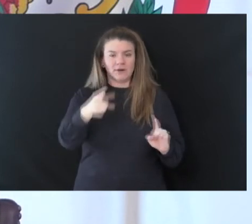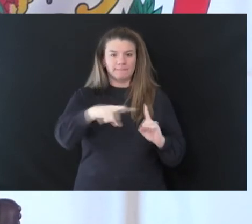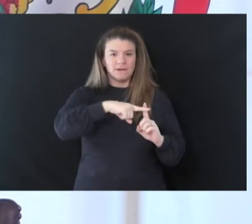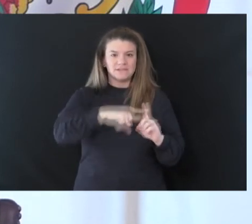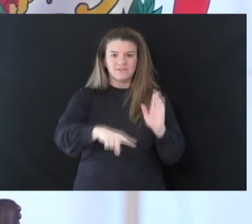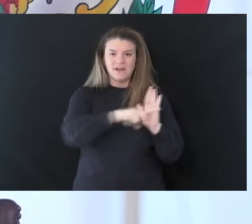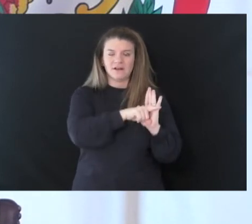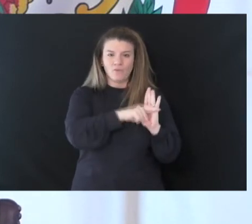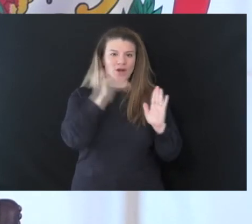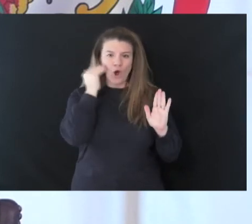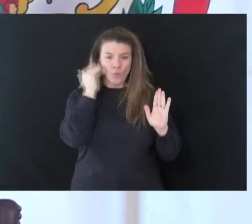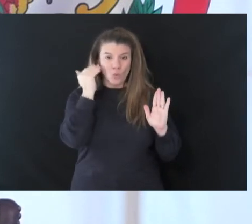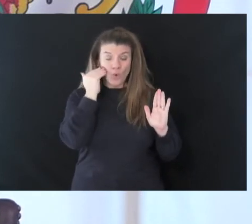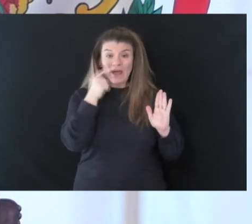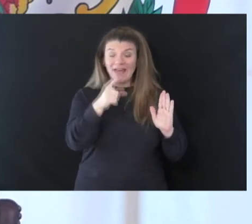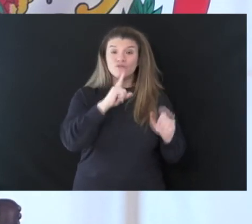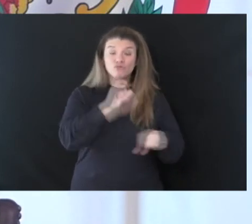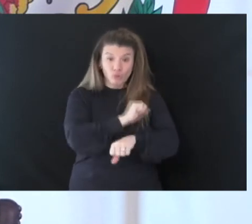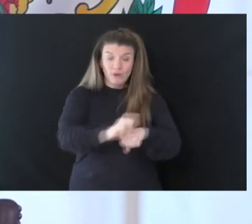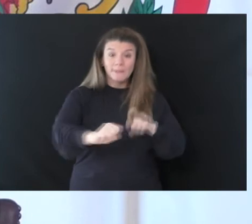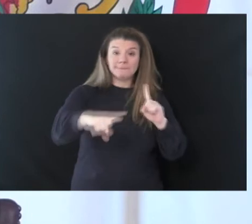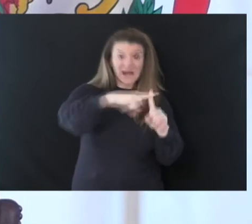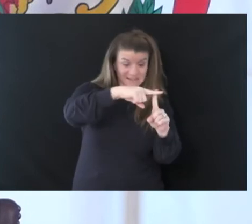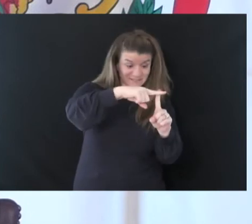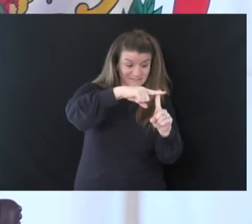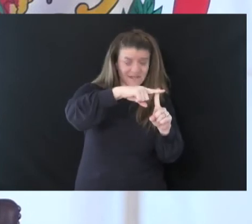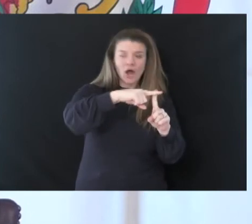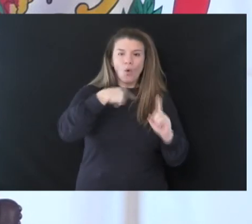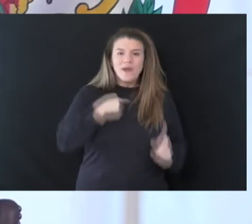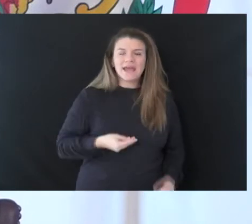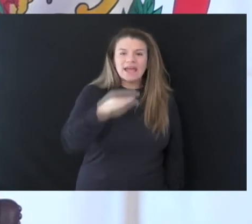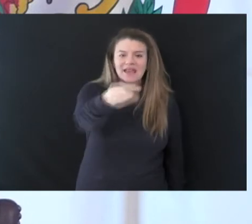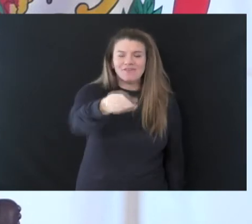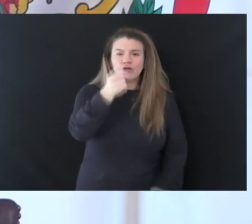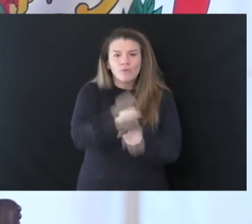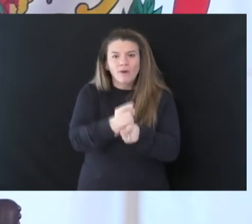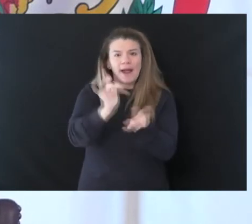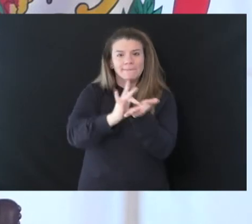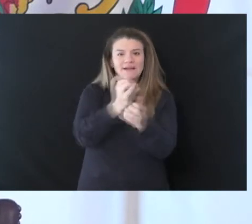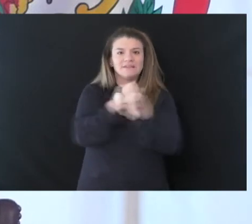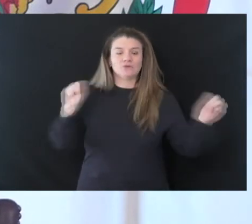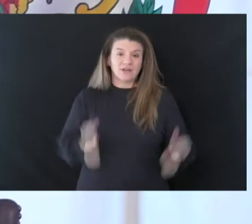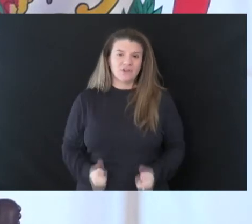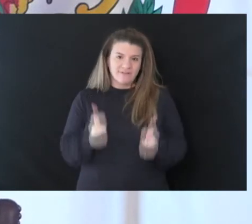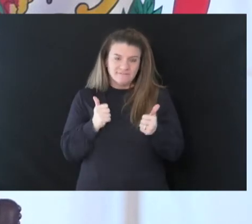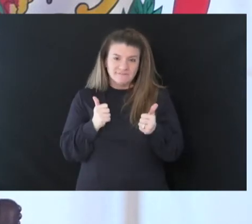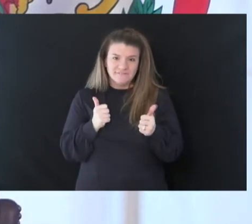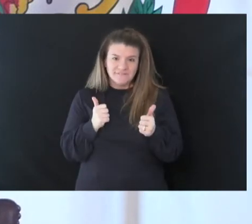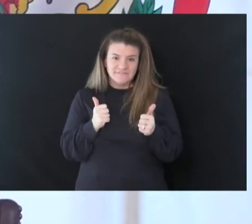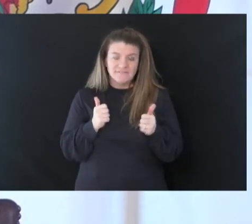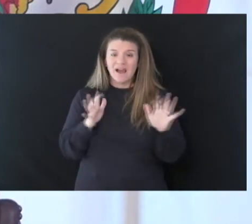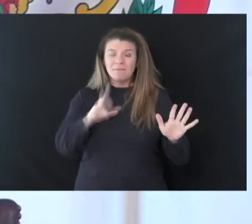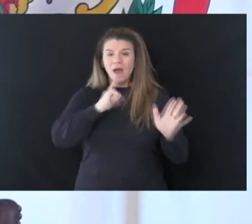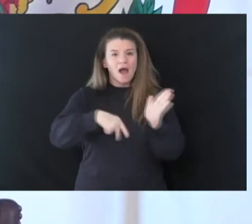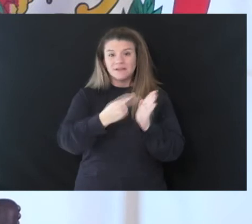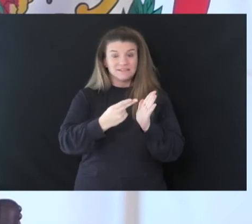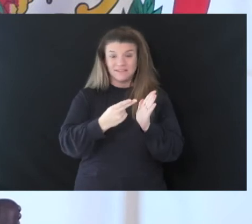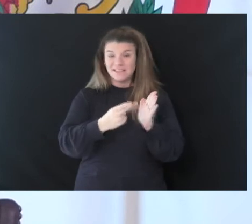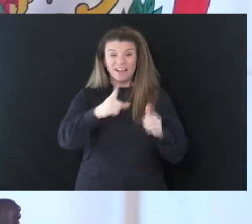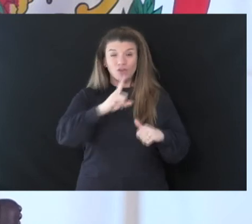or negative. If you're positive, we can get you the antibodies and save your life. For crying out loud, if